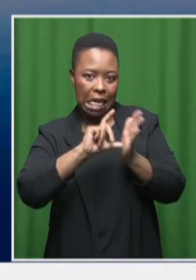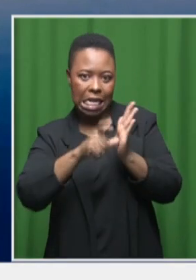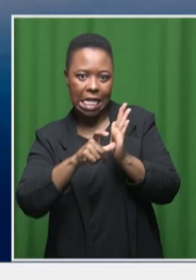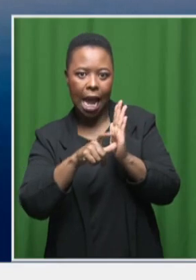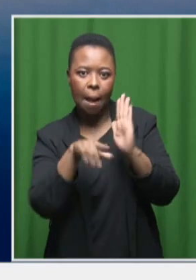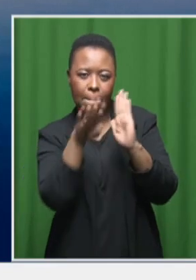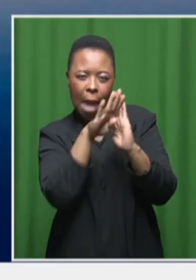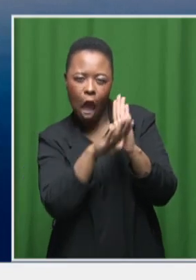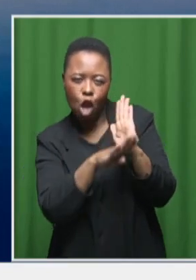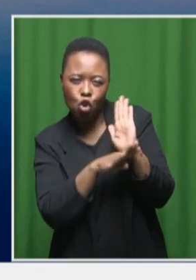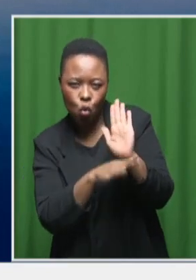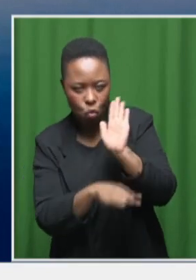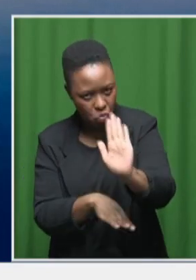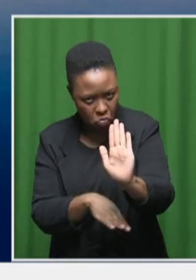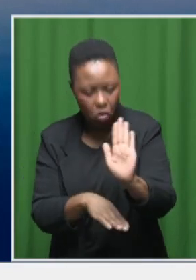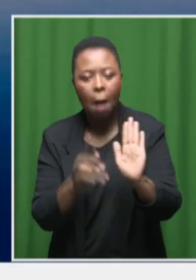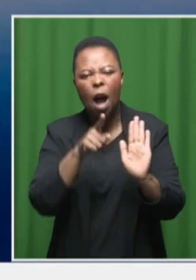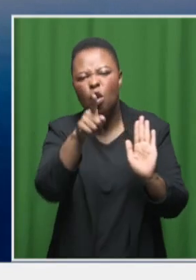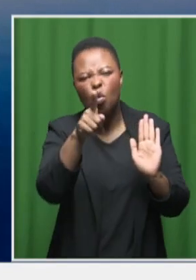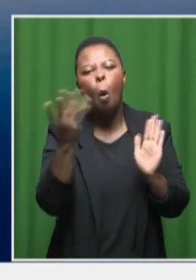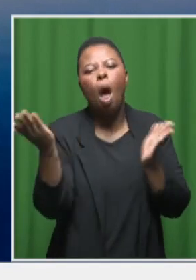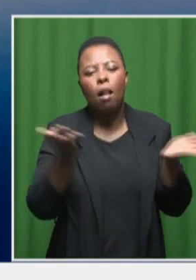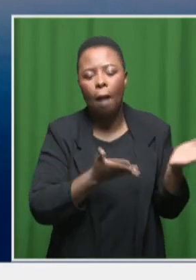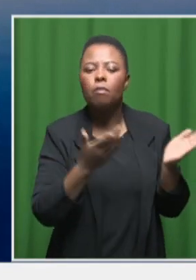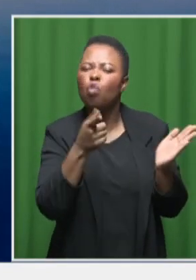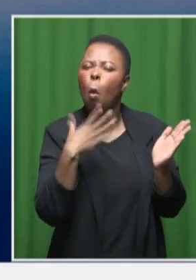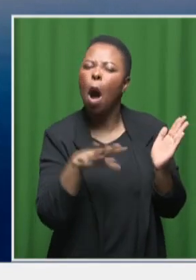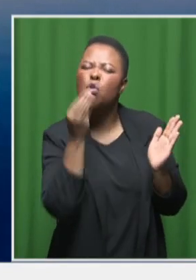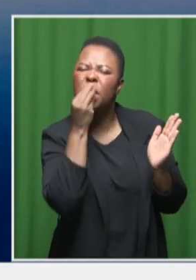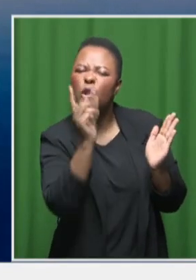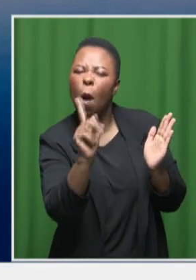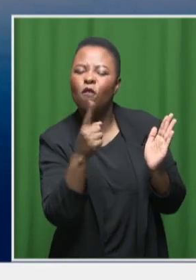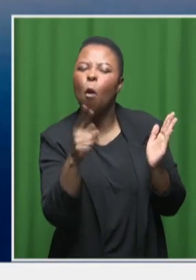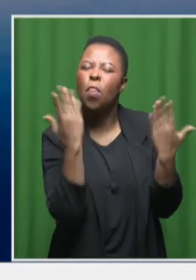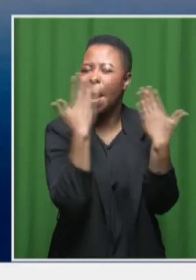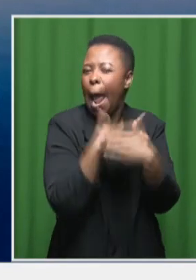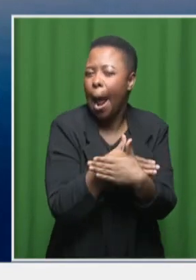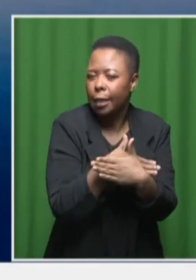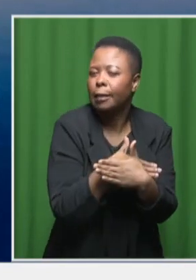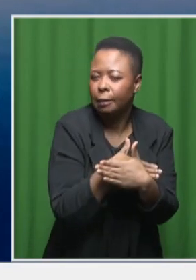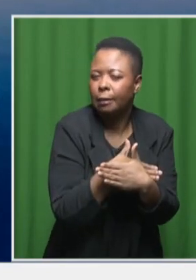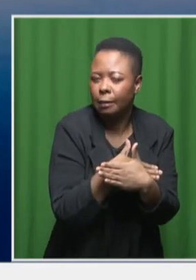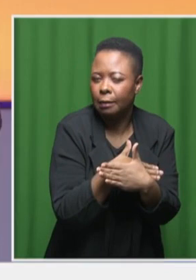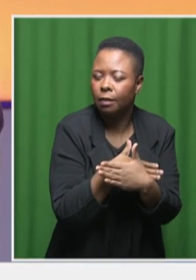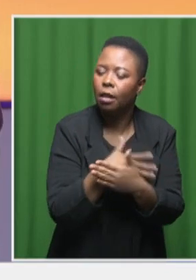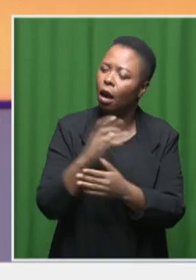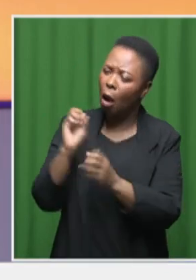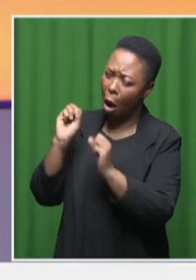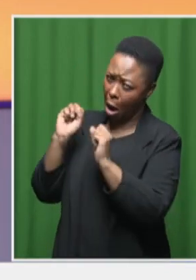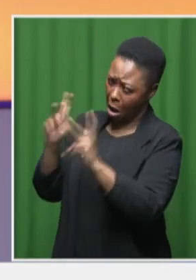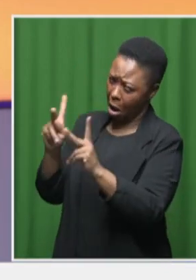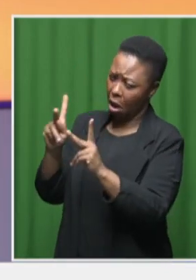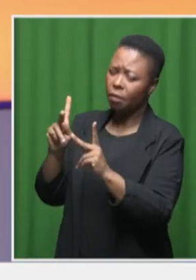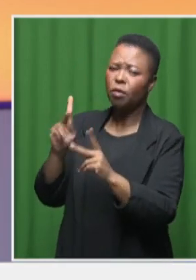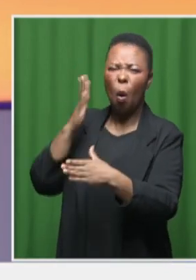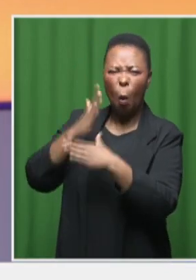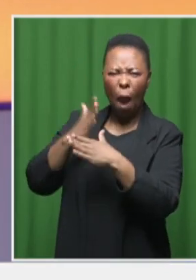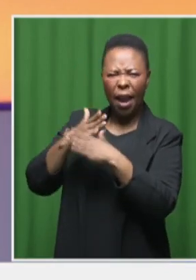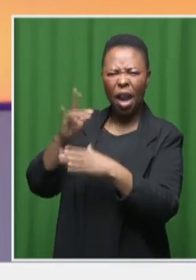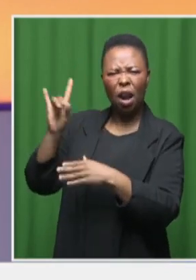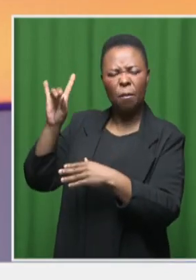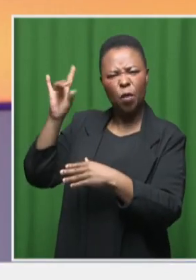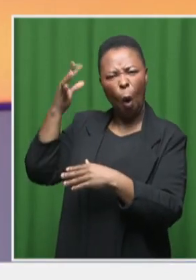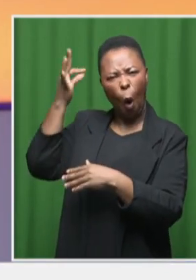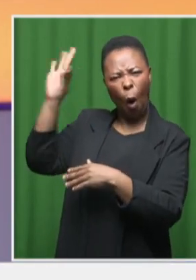you, but I mean, you're also welcome to tell me what you'd like to eat for the night. Tell me, Mbali, how did working in the hotel